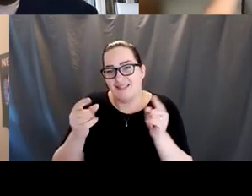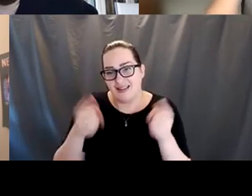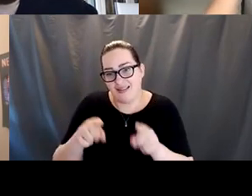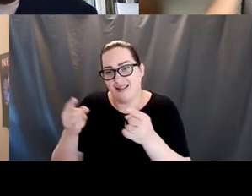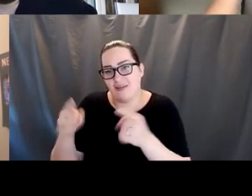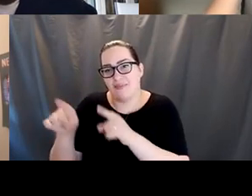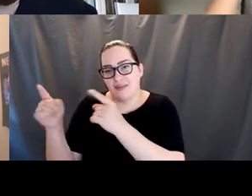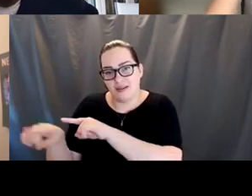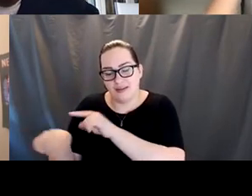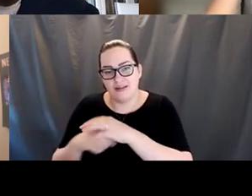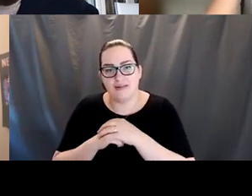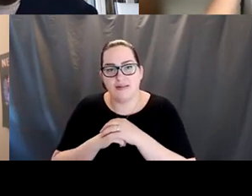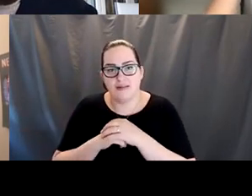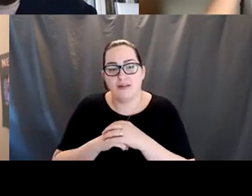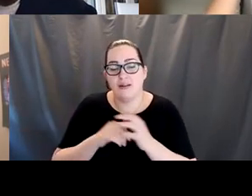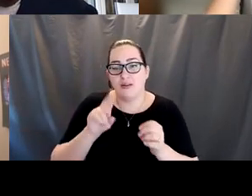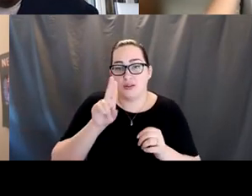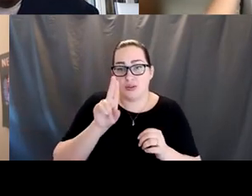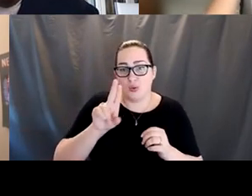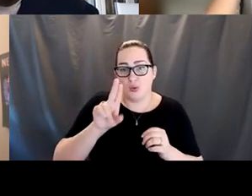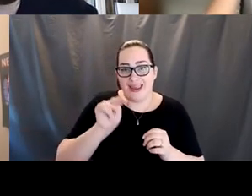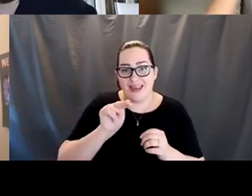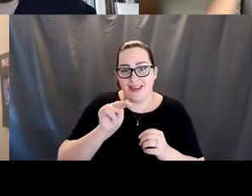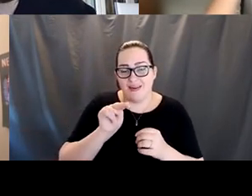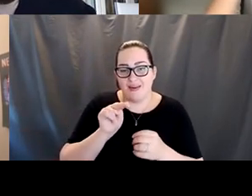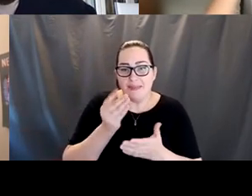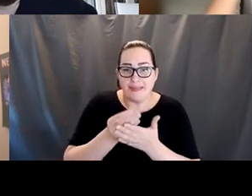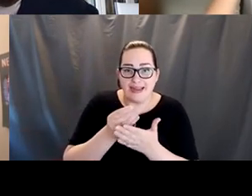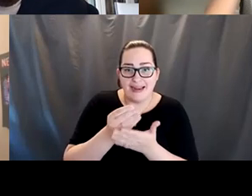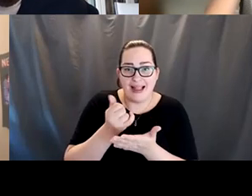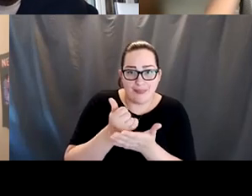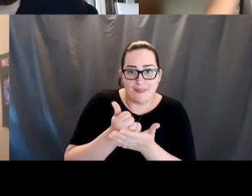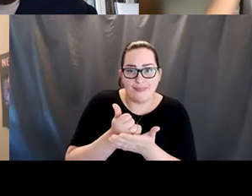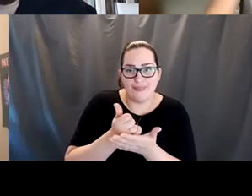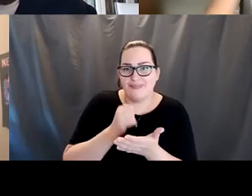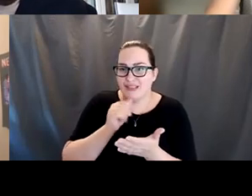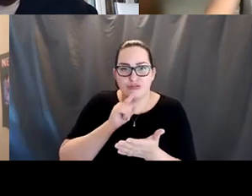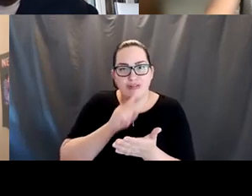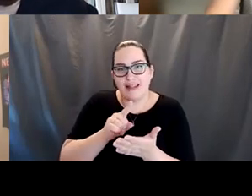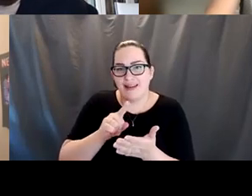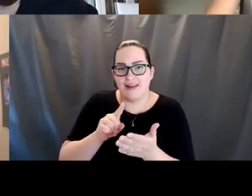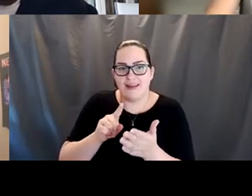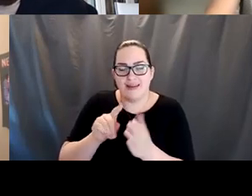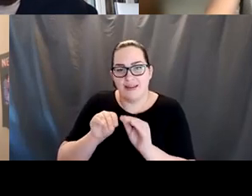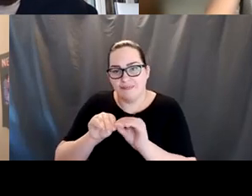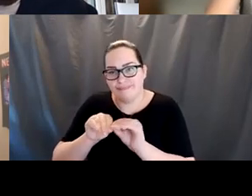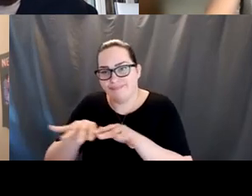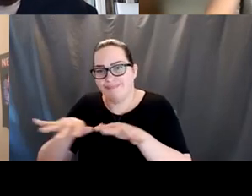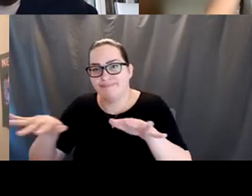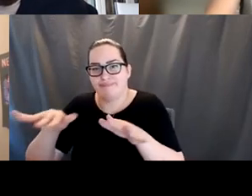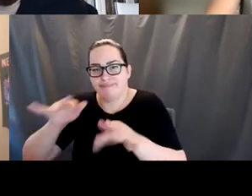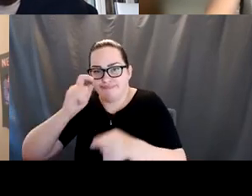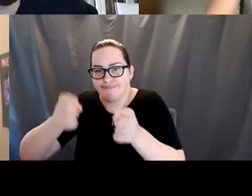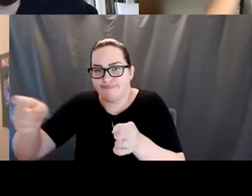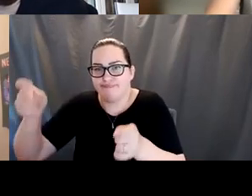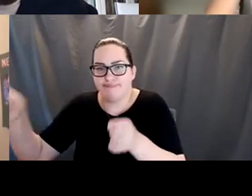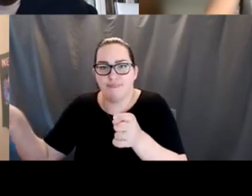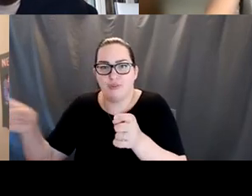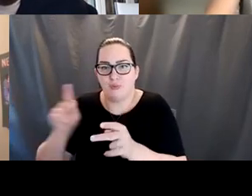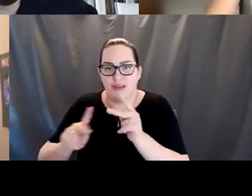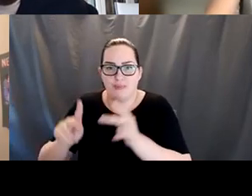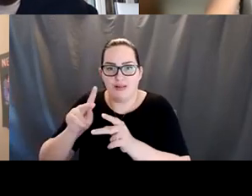disinformation from the actual facts. And I feel like that's on us. I don't think that's on the audience to have to figure that out. I think it's on us to